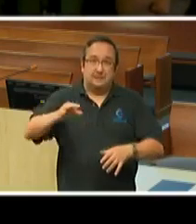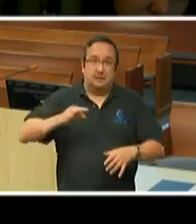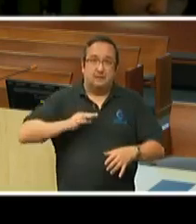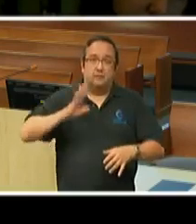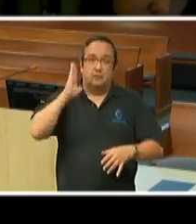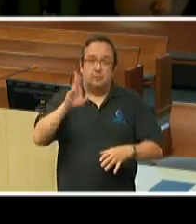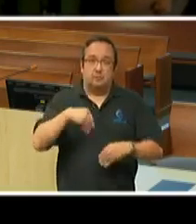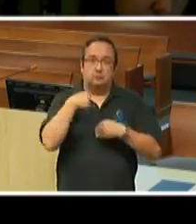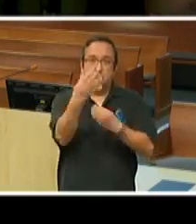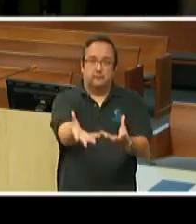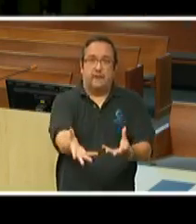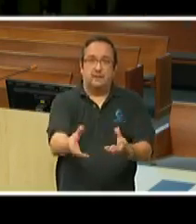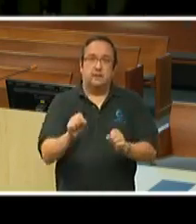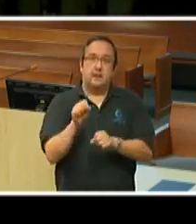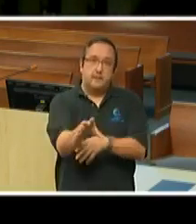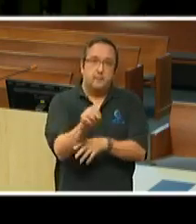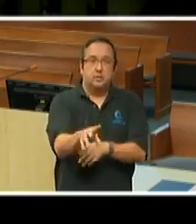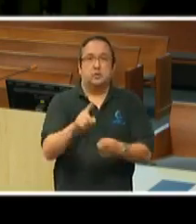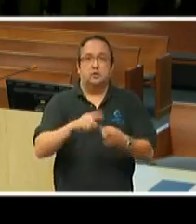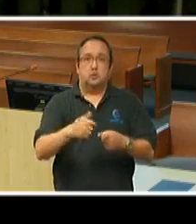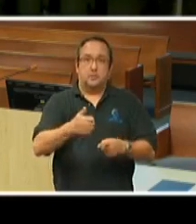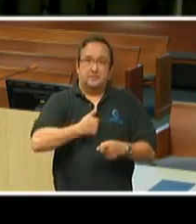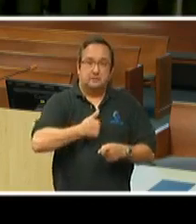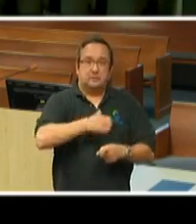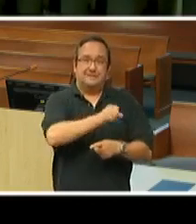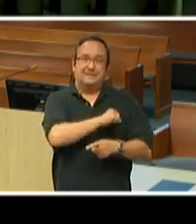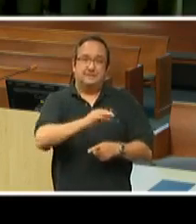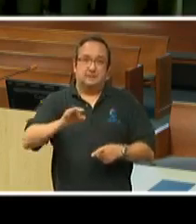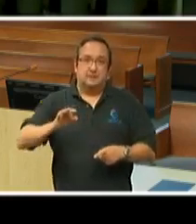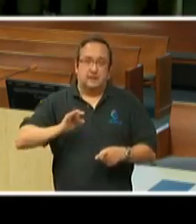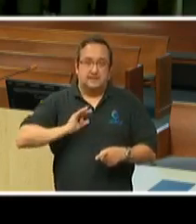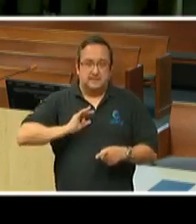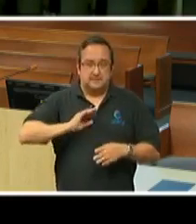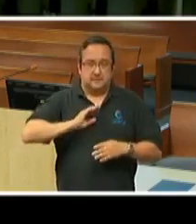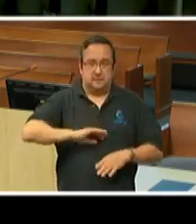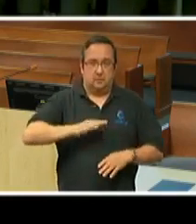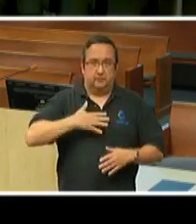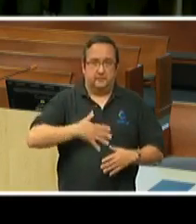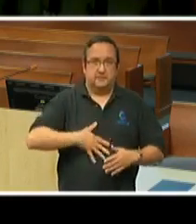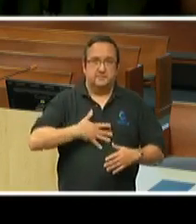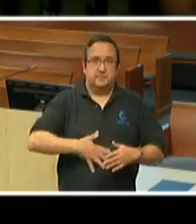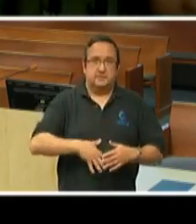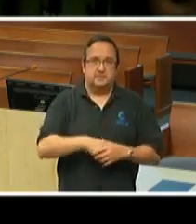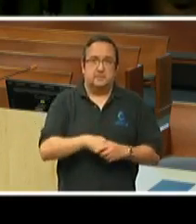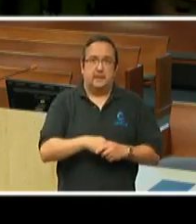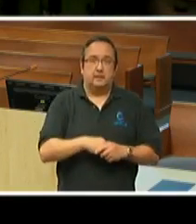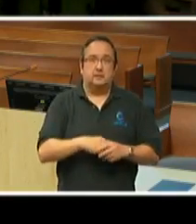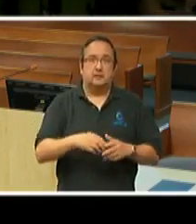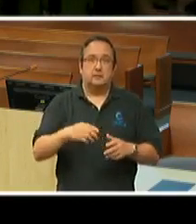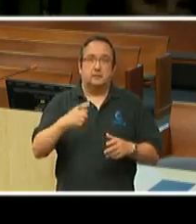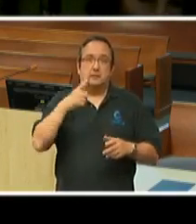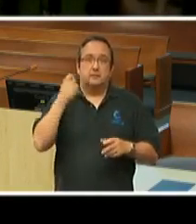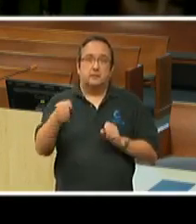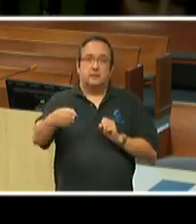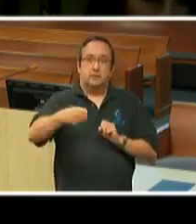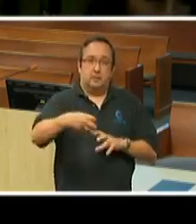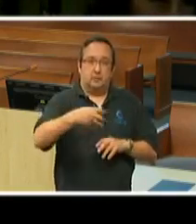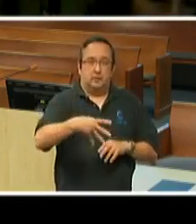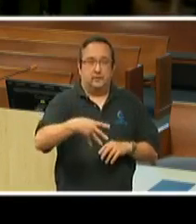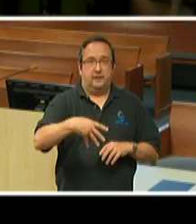to myself and staff. And we will then take that input